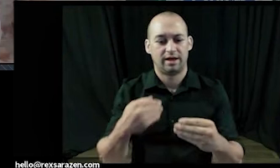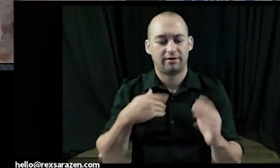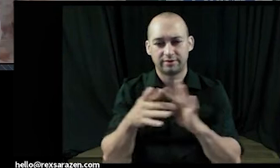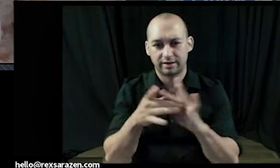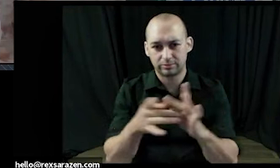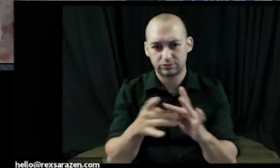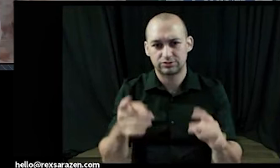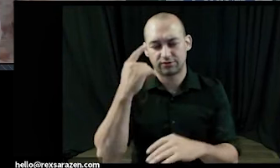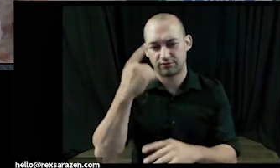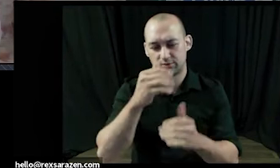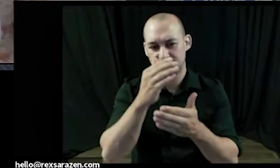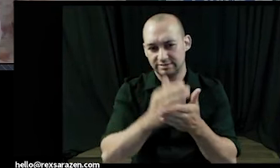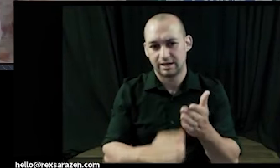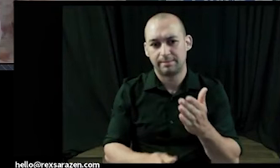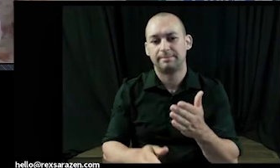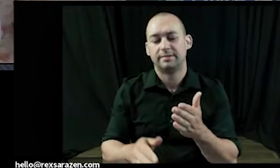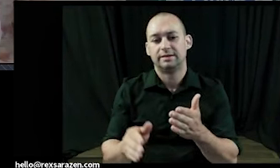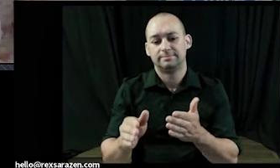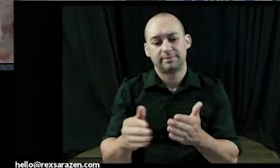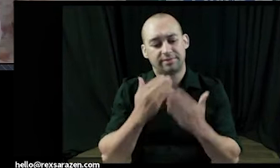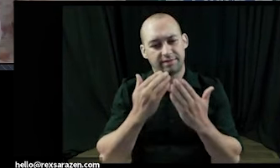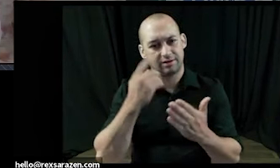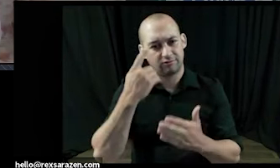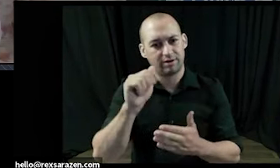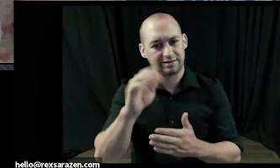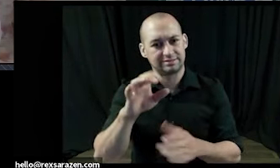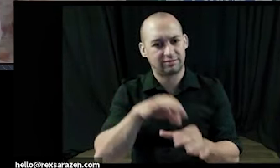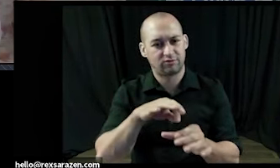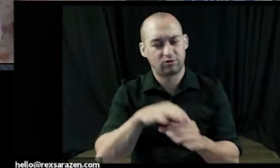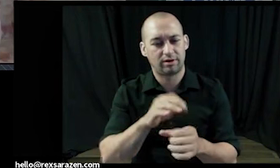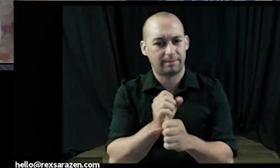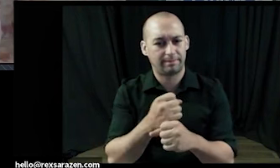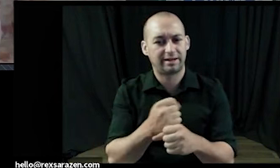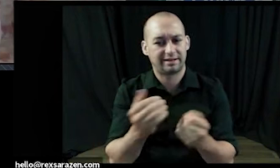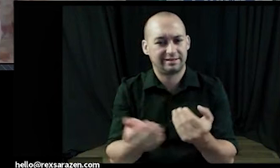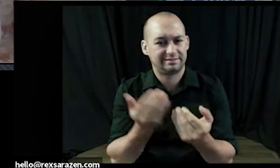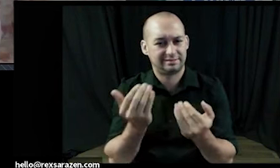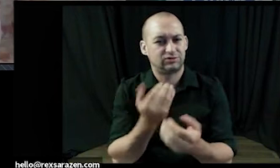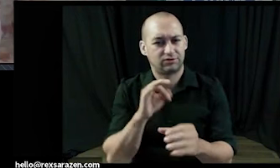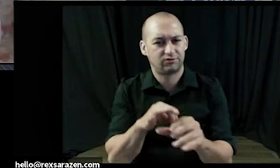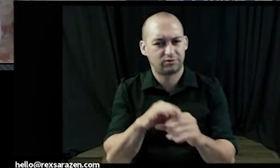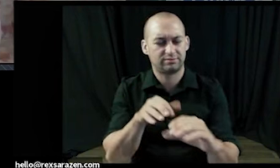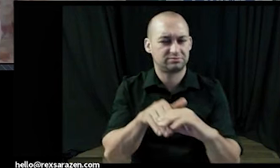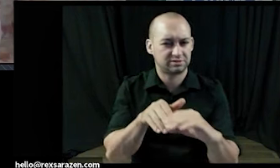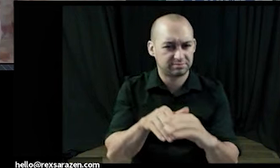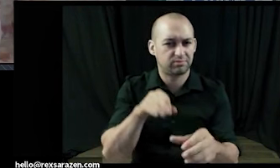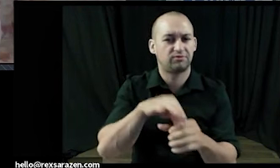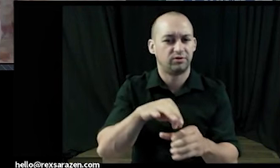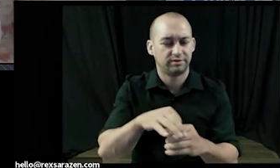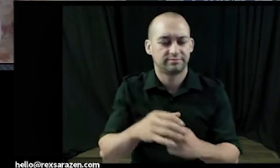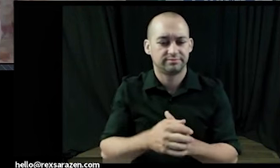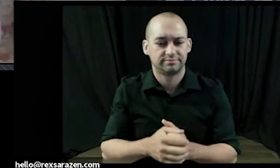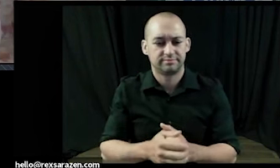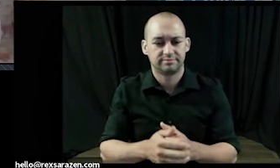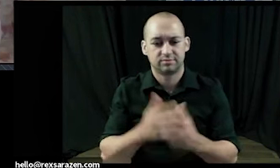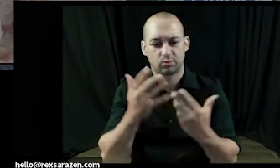from some of the posts. Thank you at AC Vote for making voting easy and accessible. I just wanted to